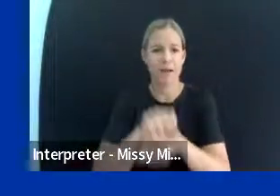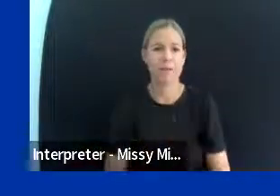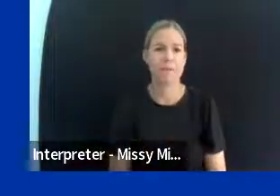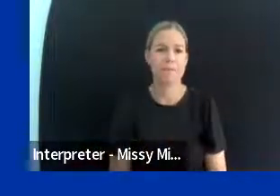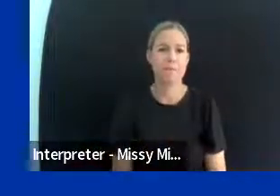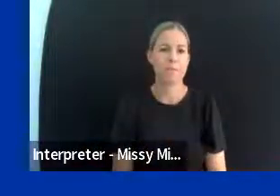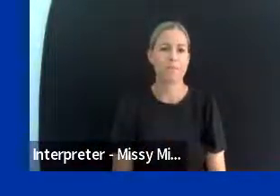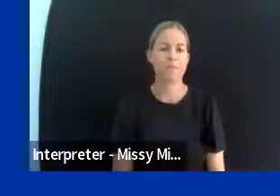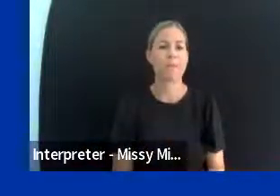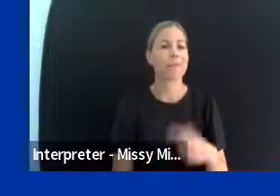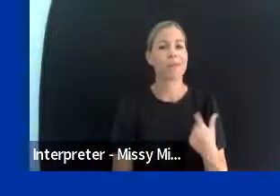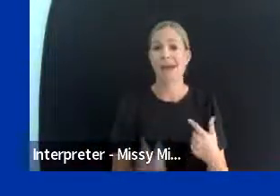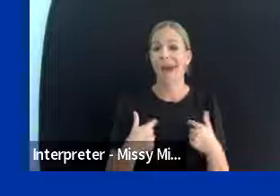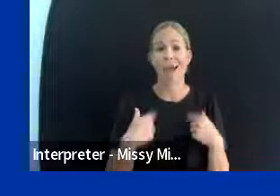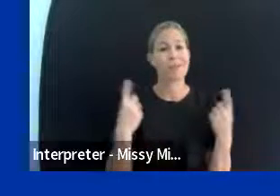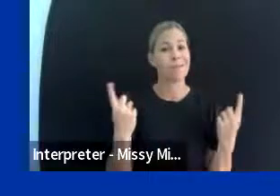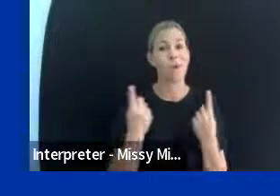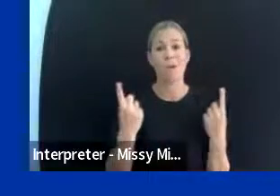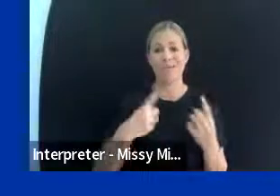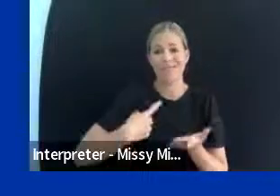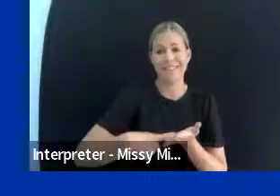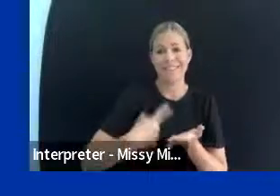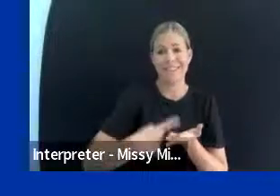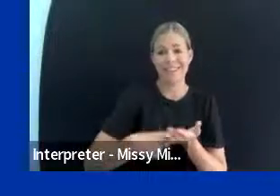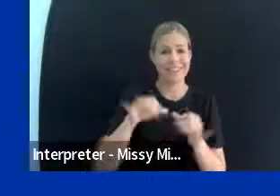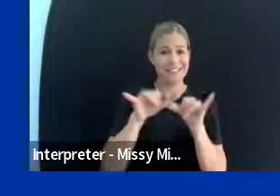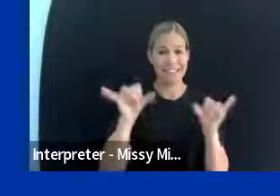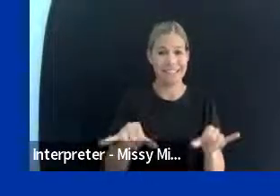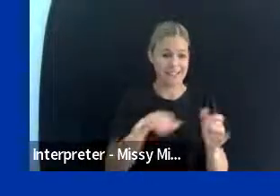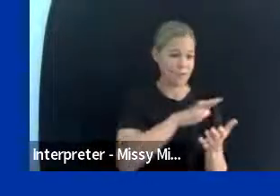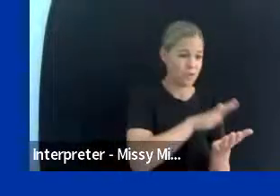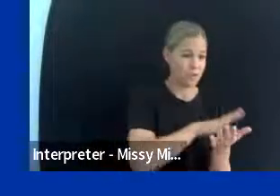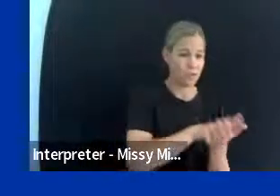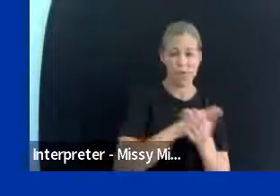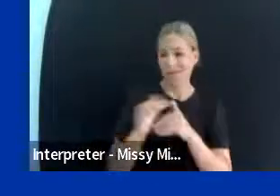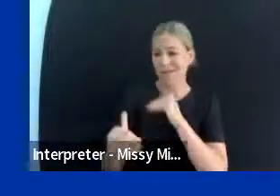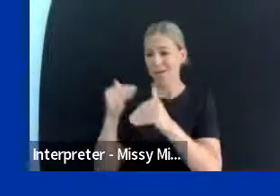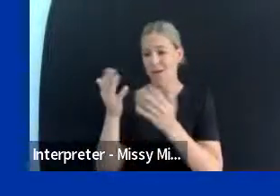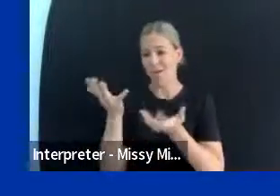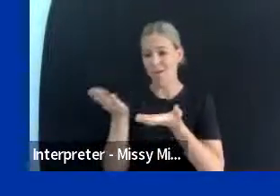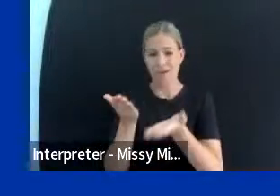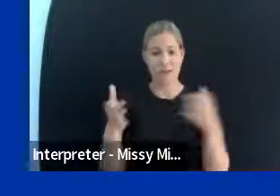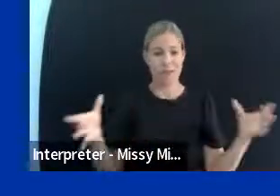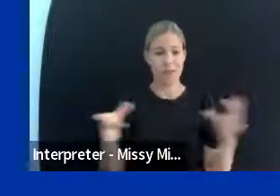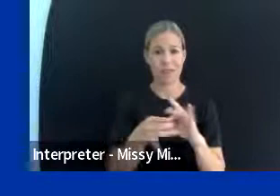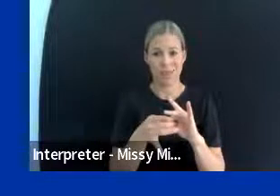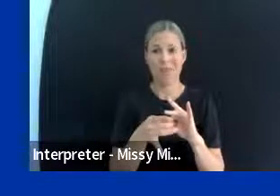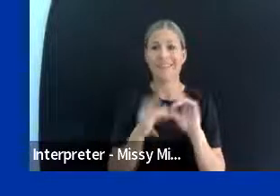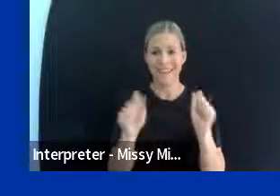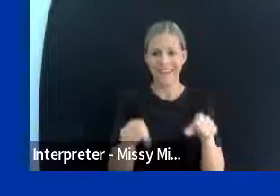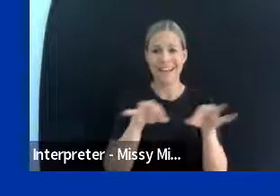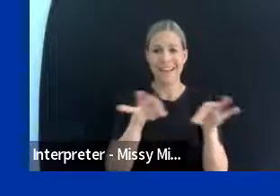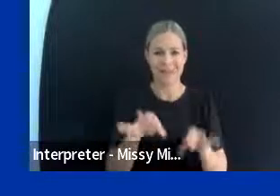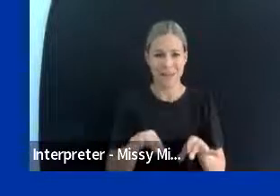I am always happy to talk about how that can work, how the systems work together, how to make them work together. So you have my email address and